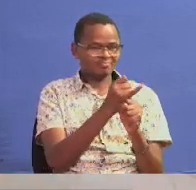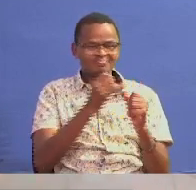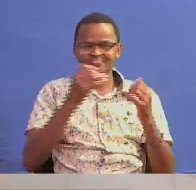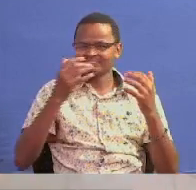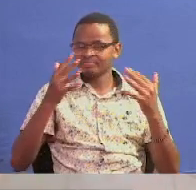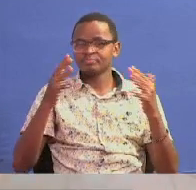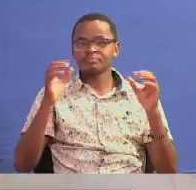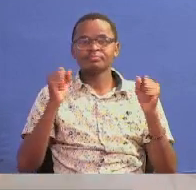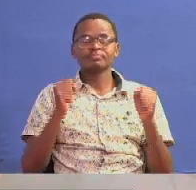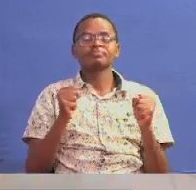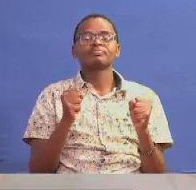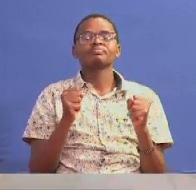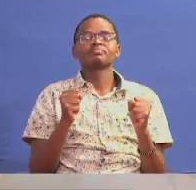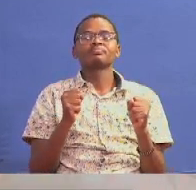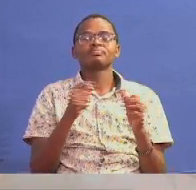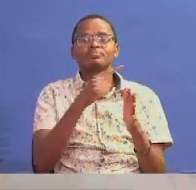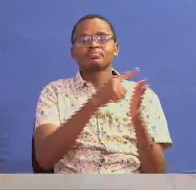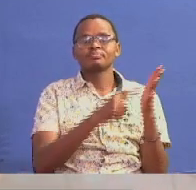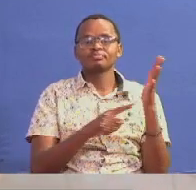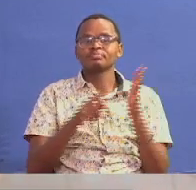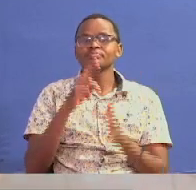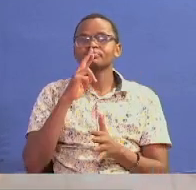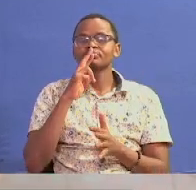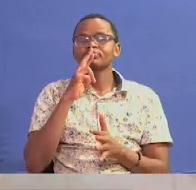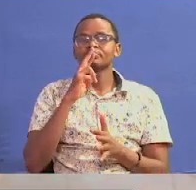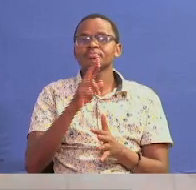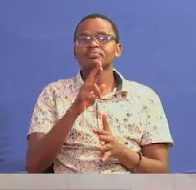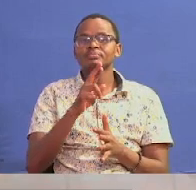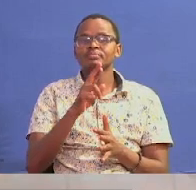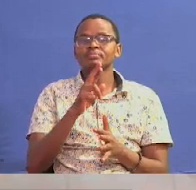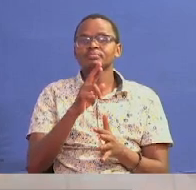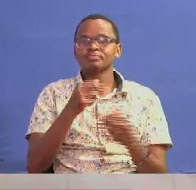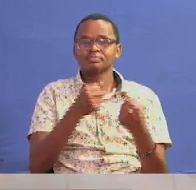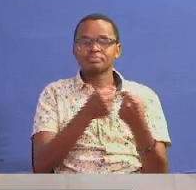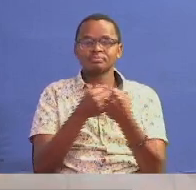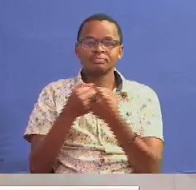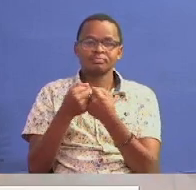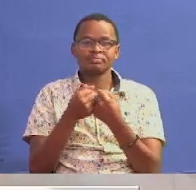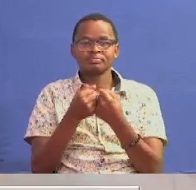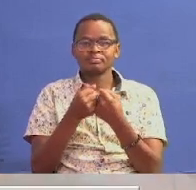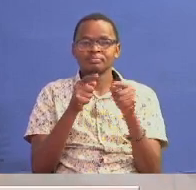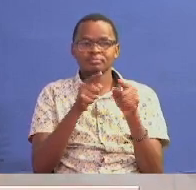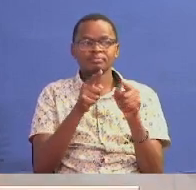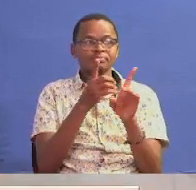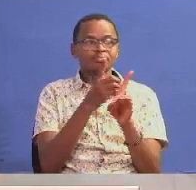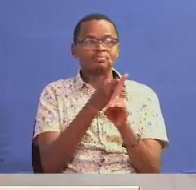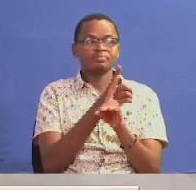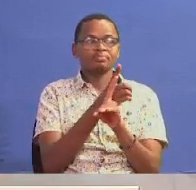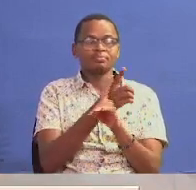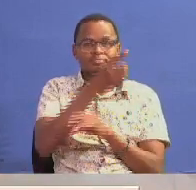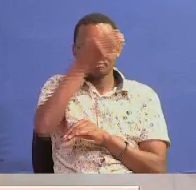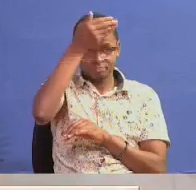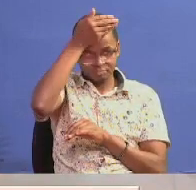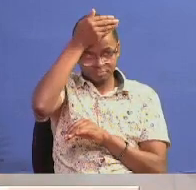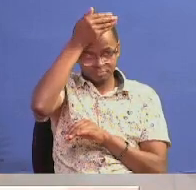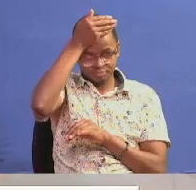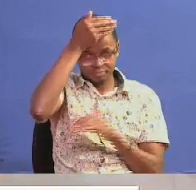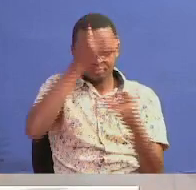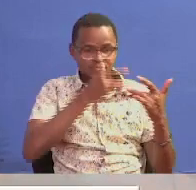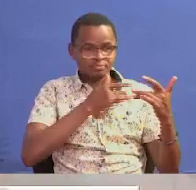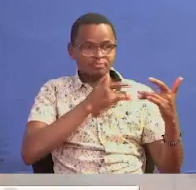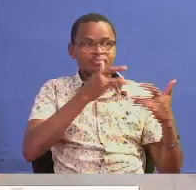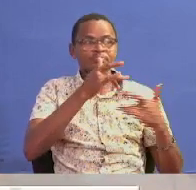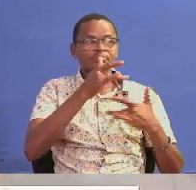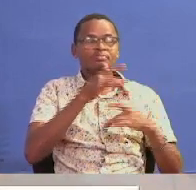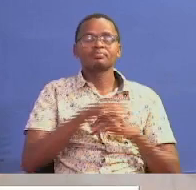great sacrifice and commitment. What are the unseen challenges behind the veil as far as nursing profession is